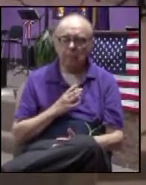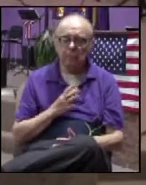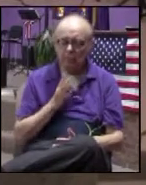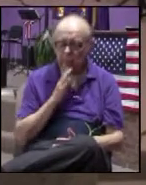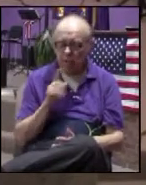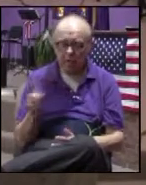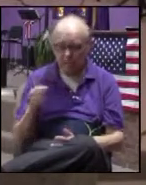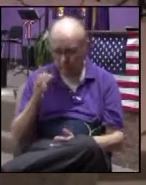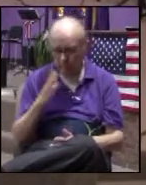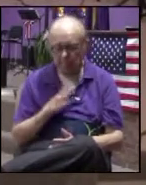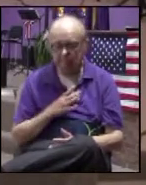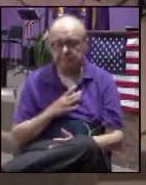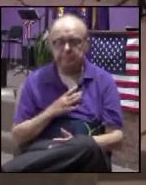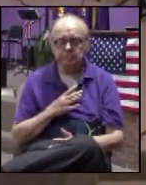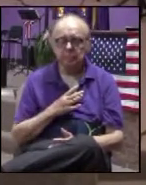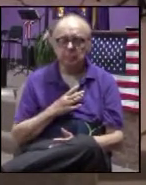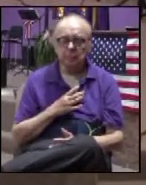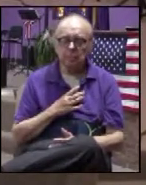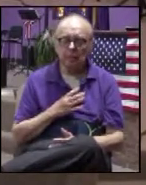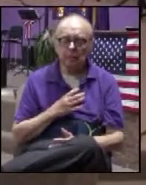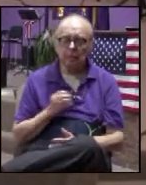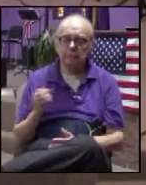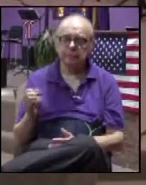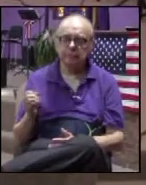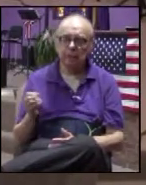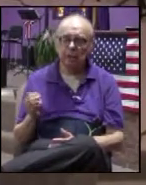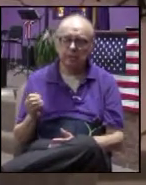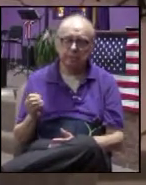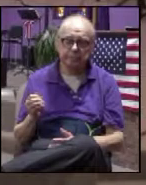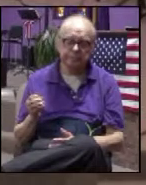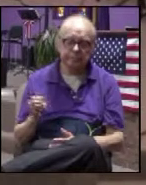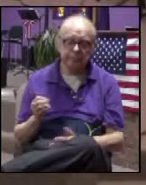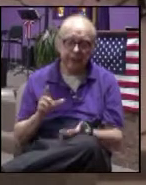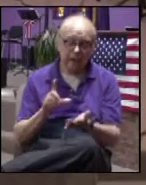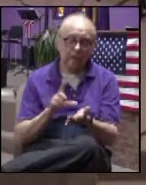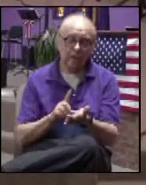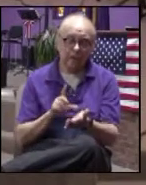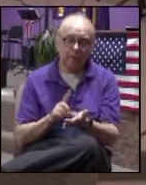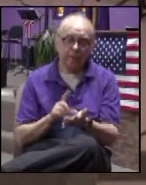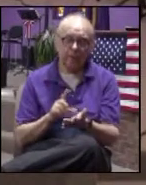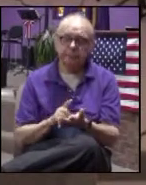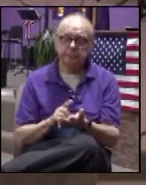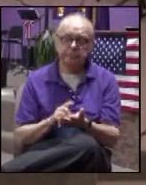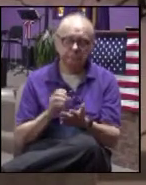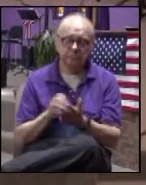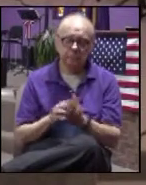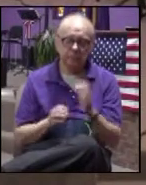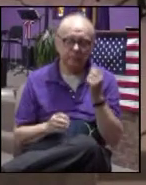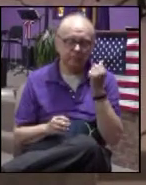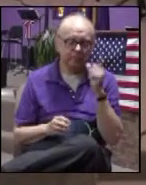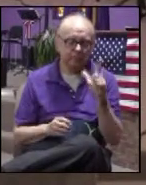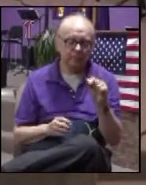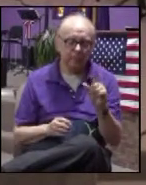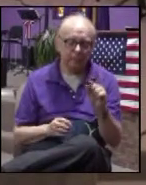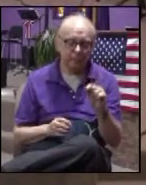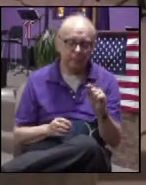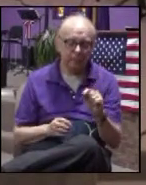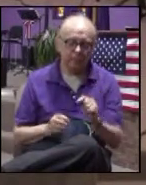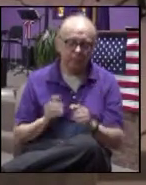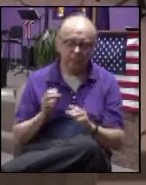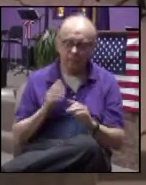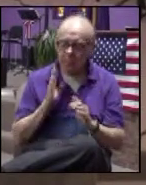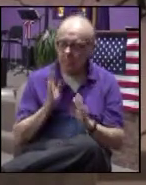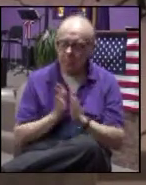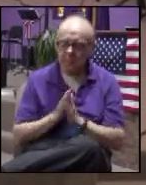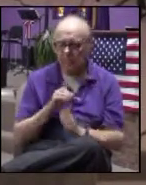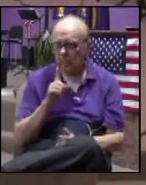them. And so in Luke chapter 20, they even